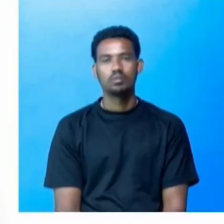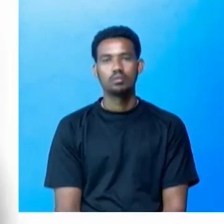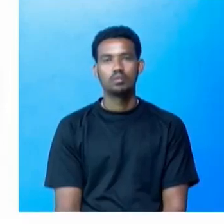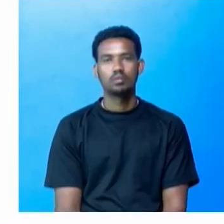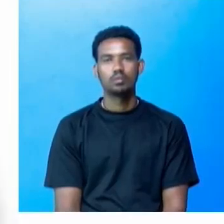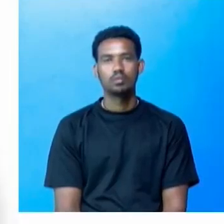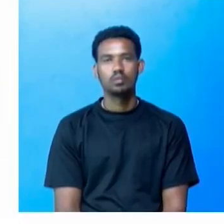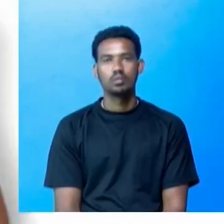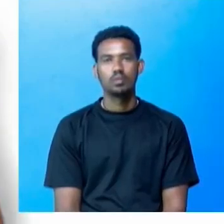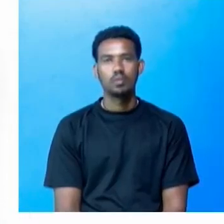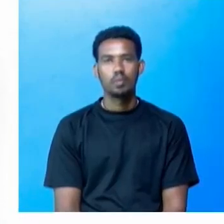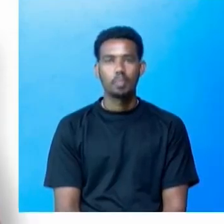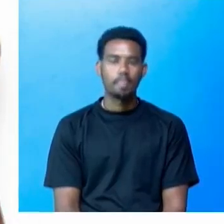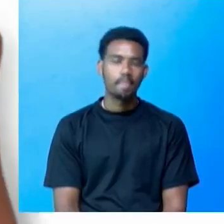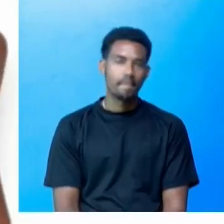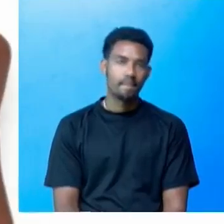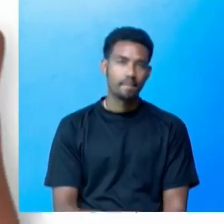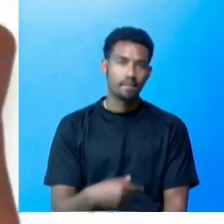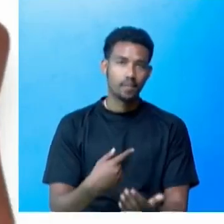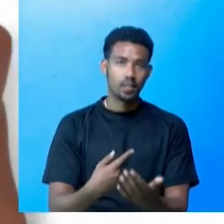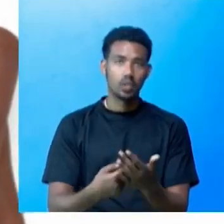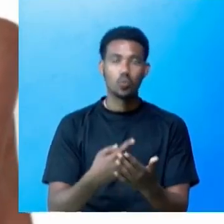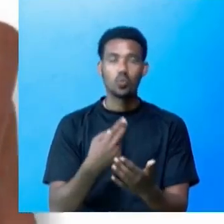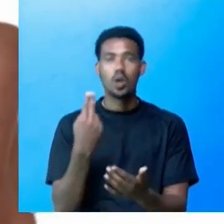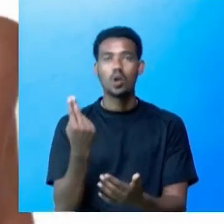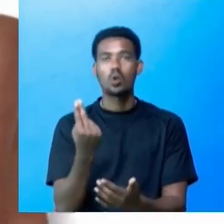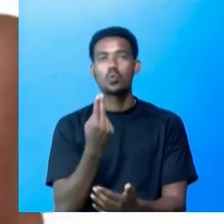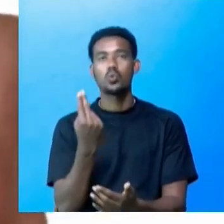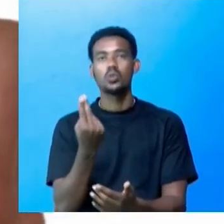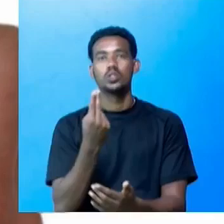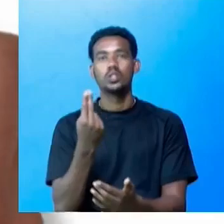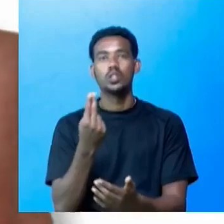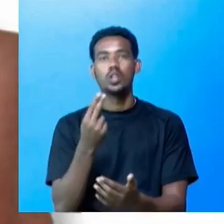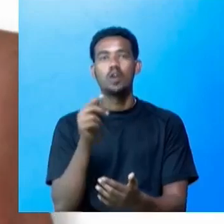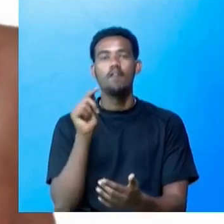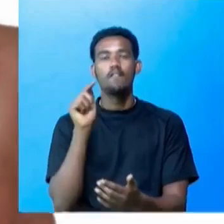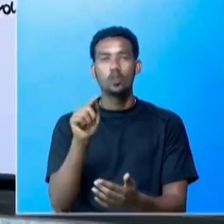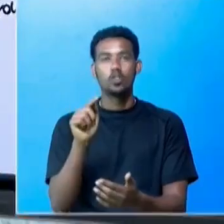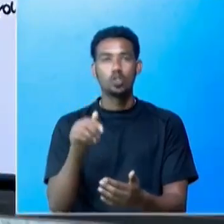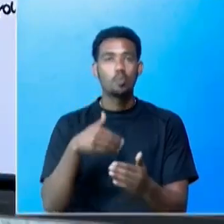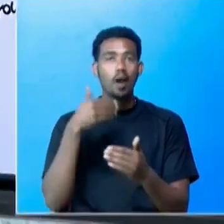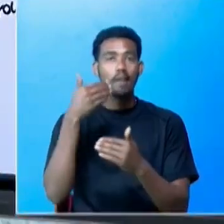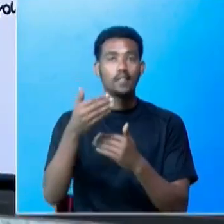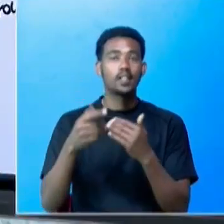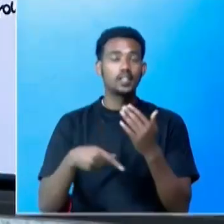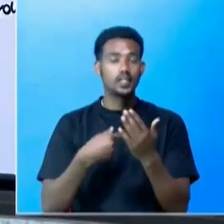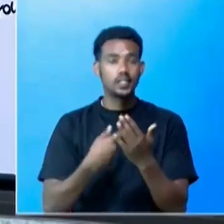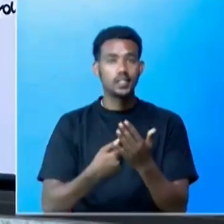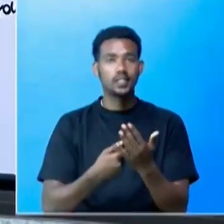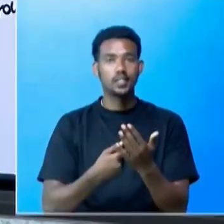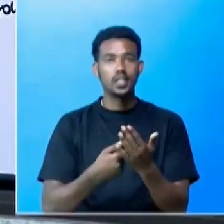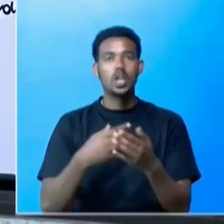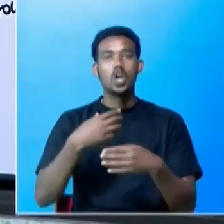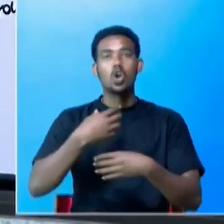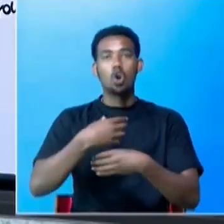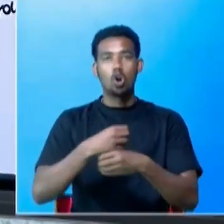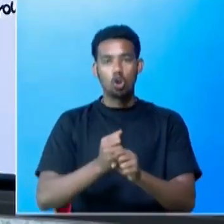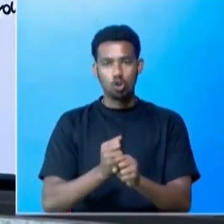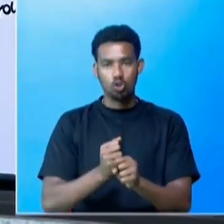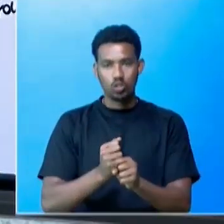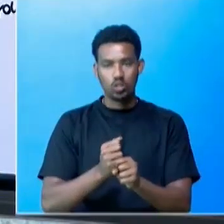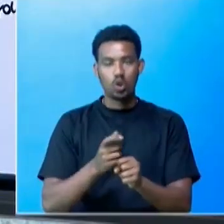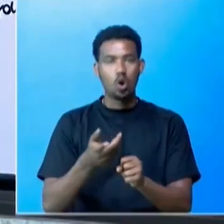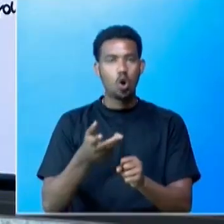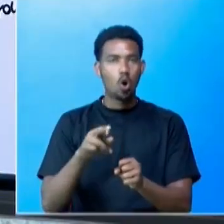And here is, we are going to use full stop. So after this, let us conclude or